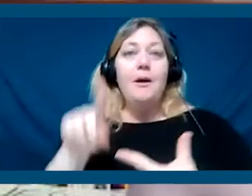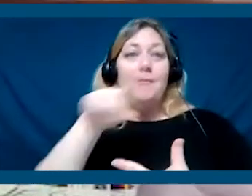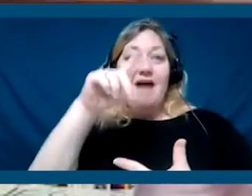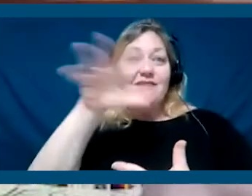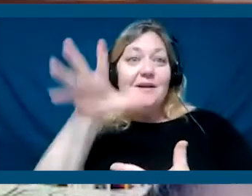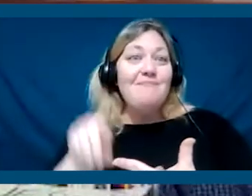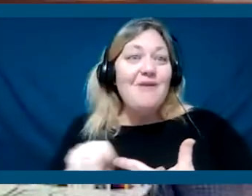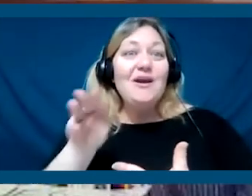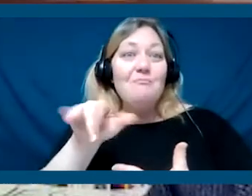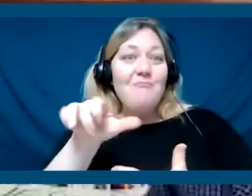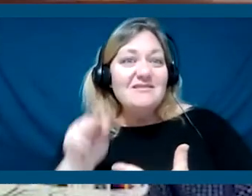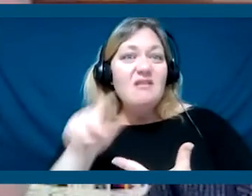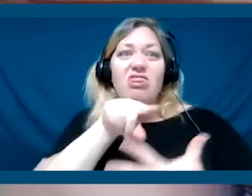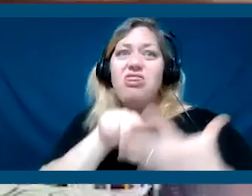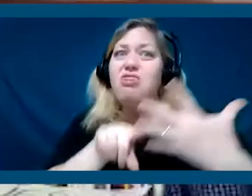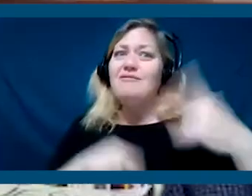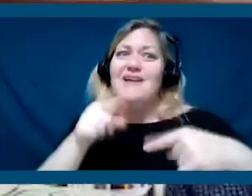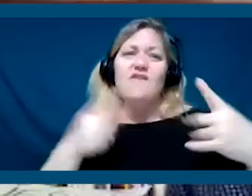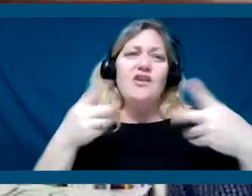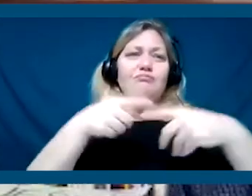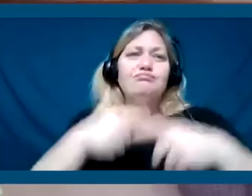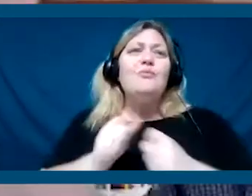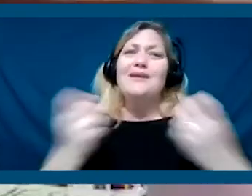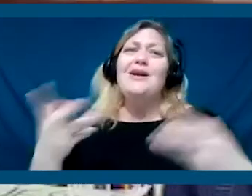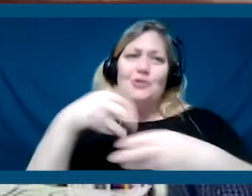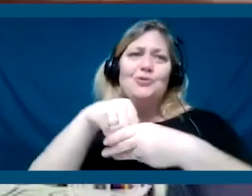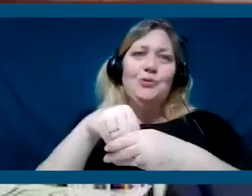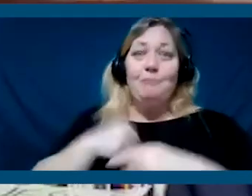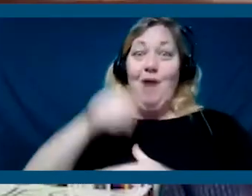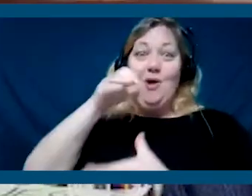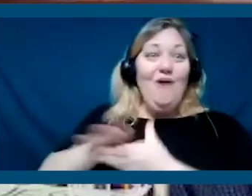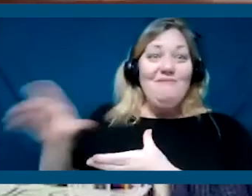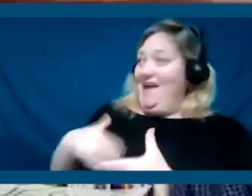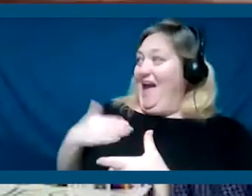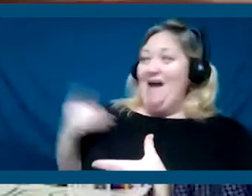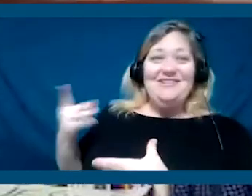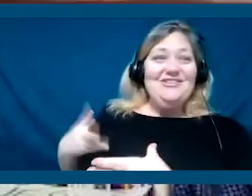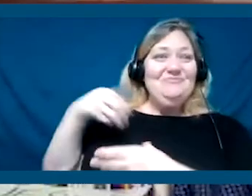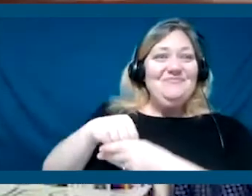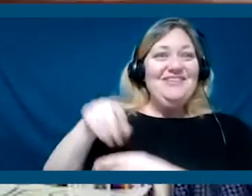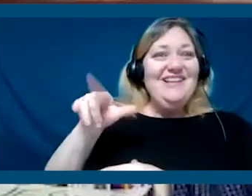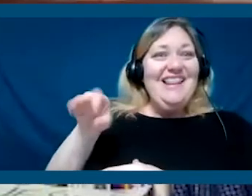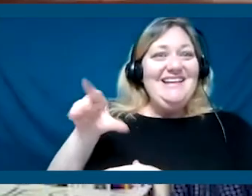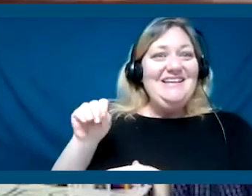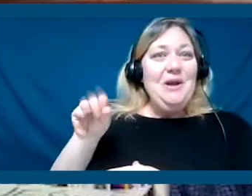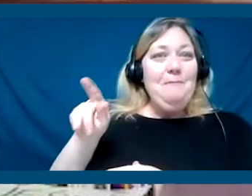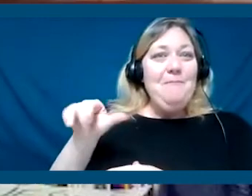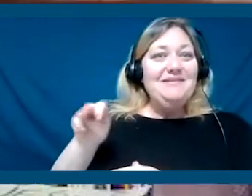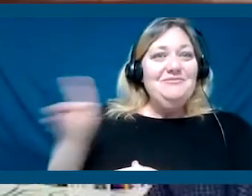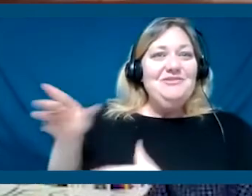African-American Muslims. There are so many diversities that we can be including here. My wife would be happy. My wife is a Latina Muslim, so she would be happy to be